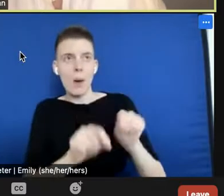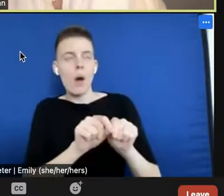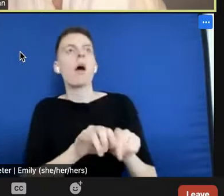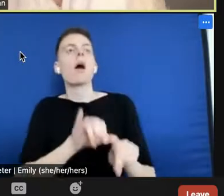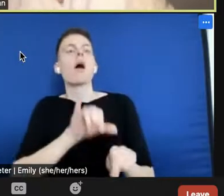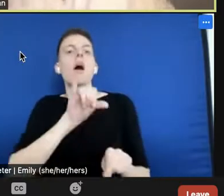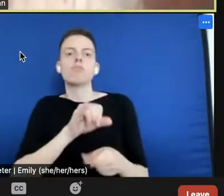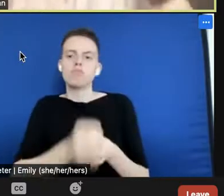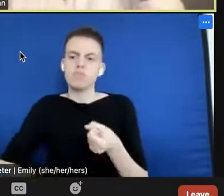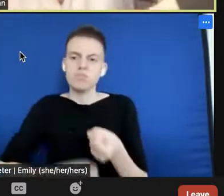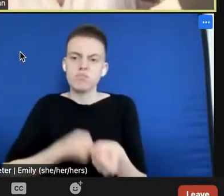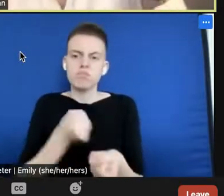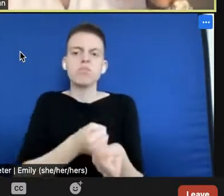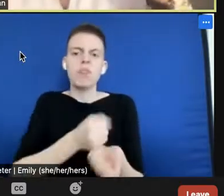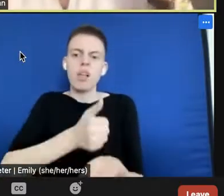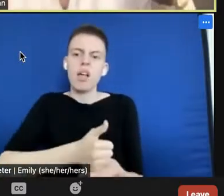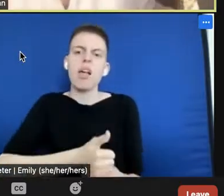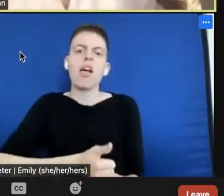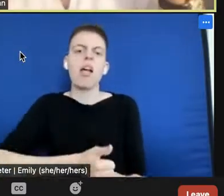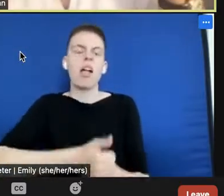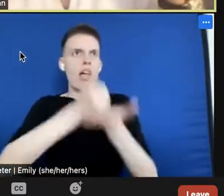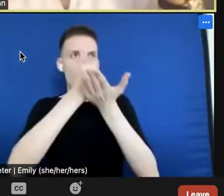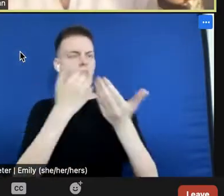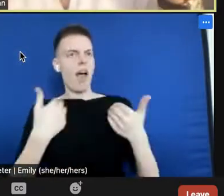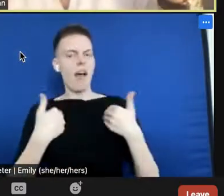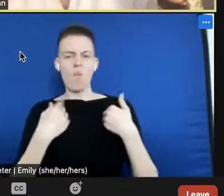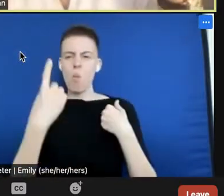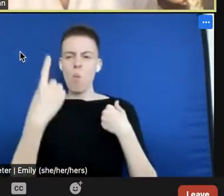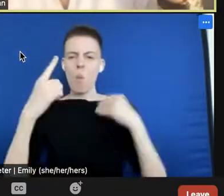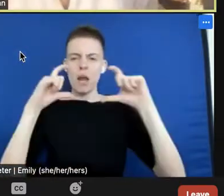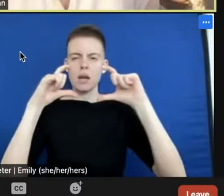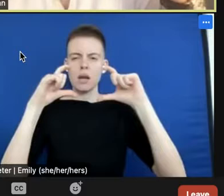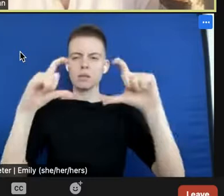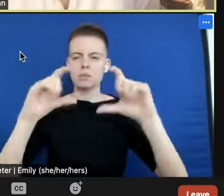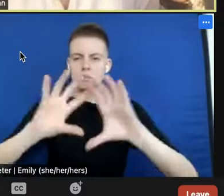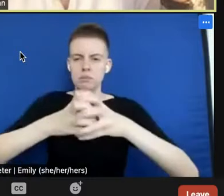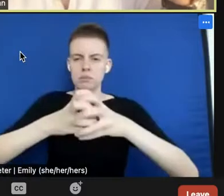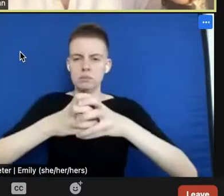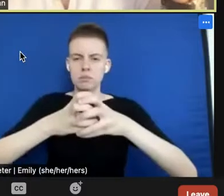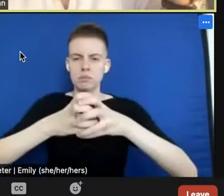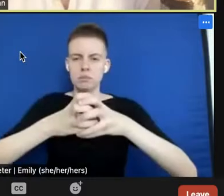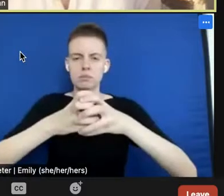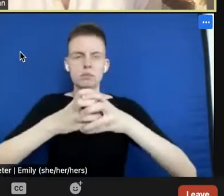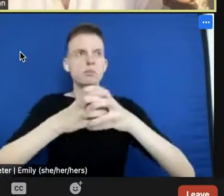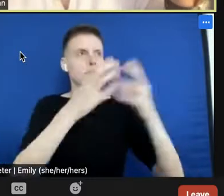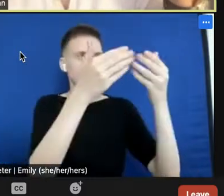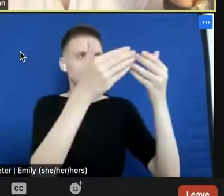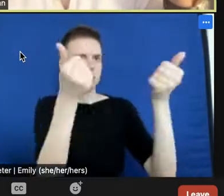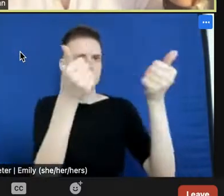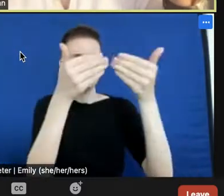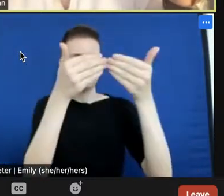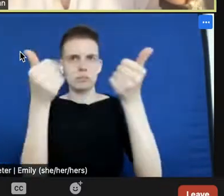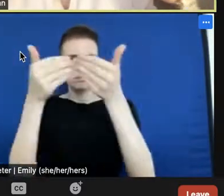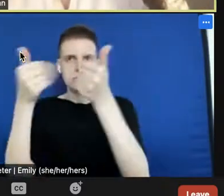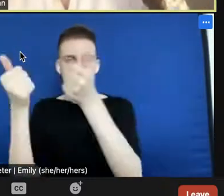to help the word have one single container. We help the child recognize the